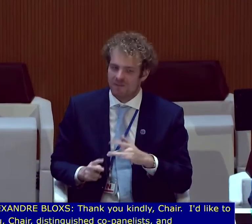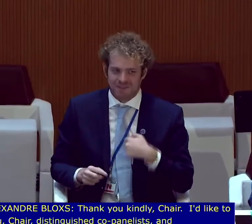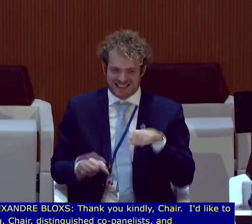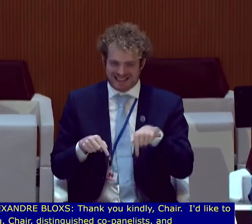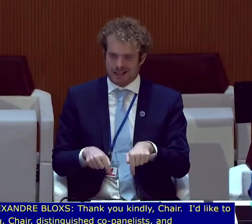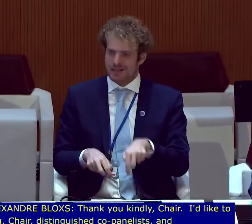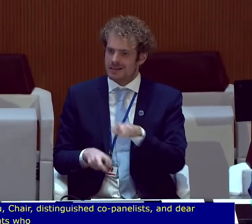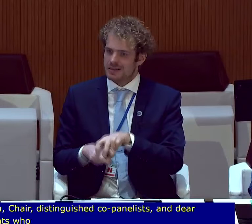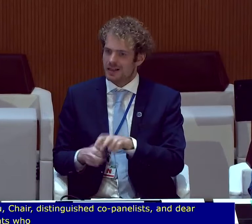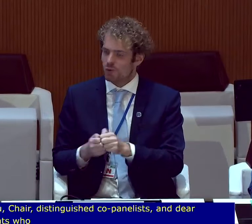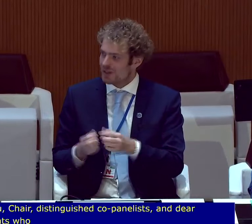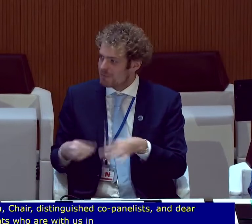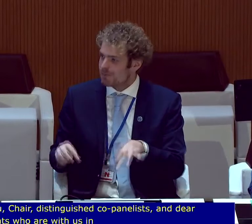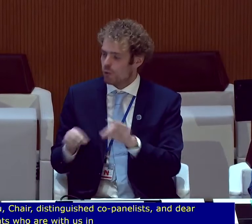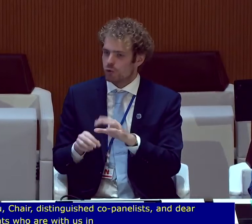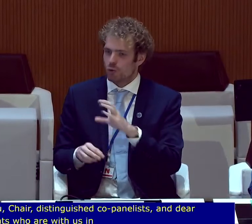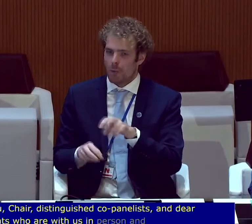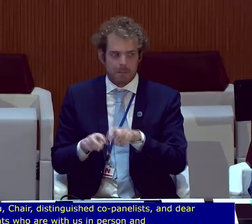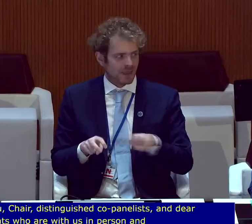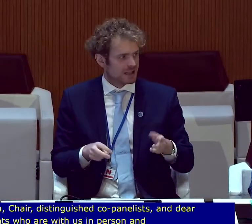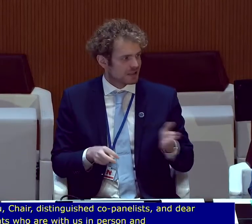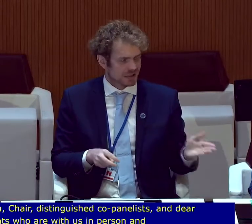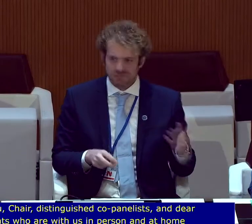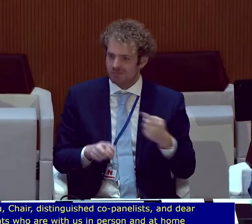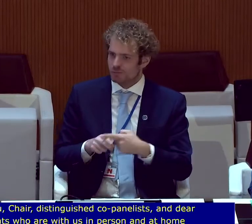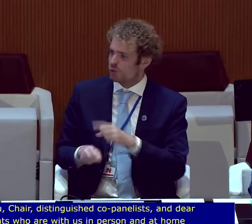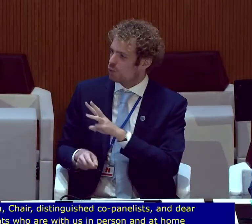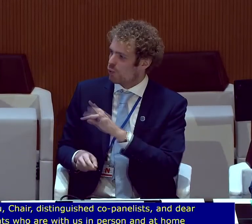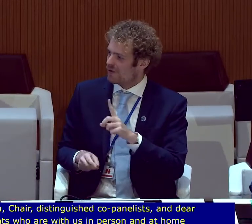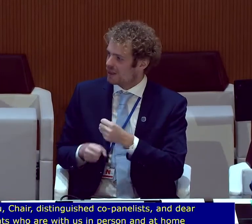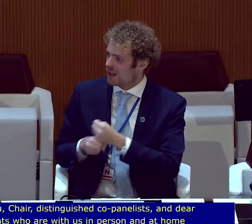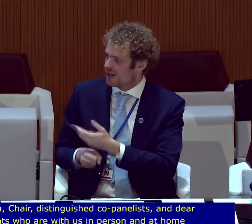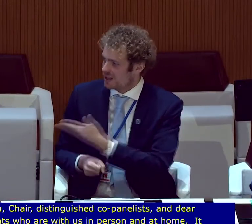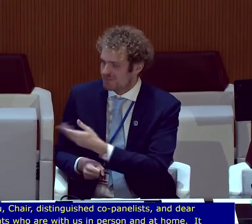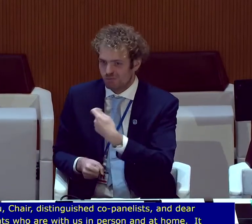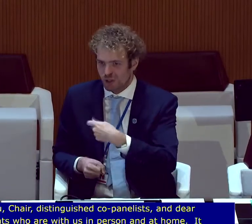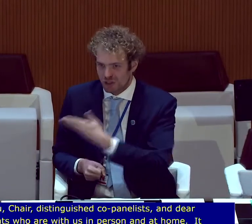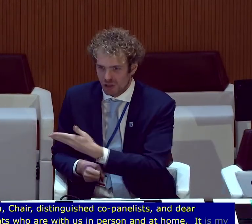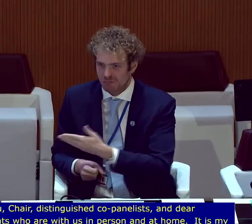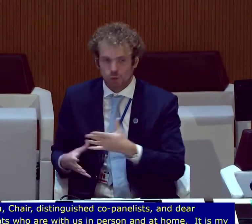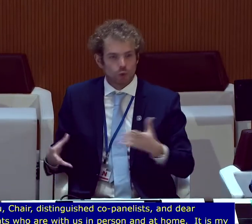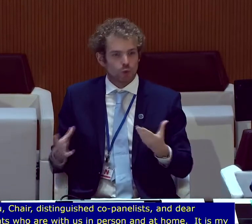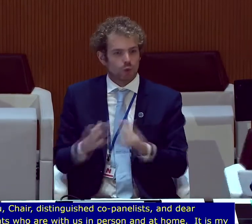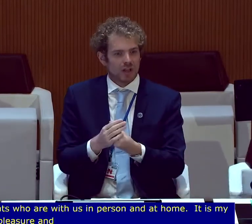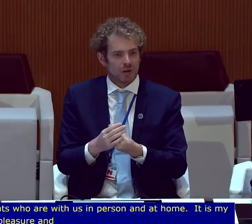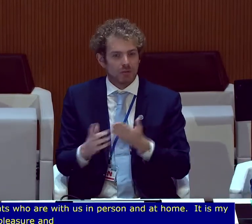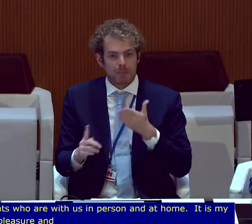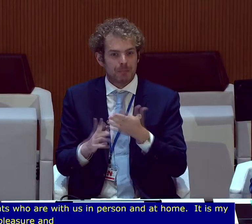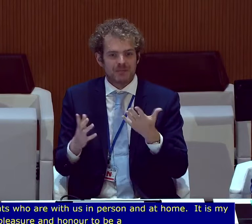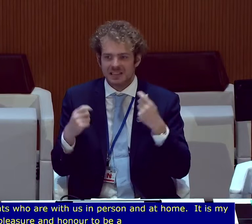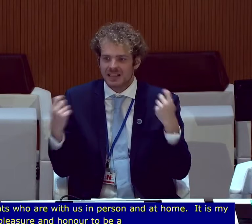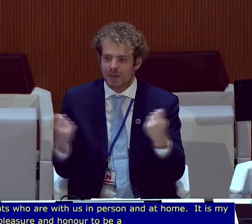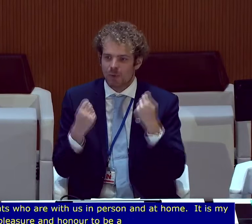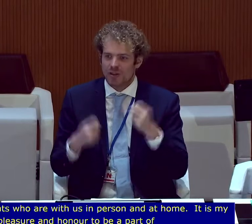home. It is my greatest pleasure and honor to be a part of this 2022